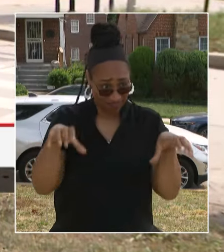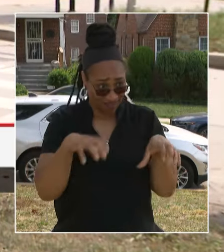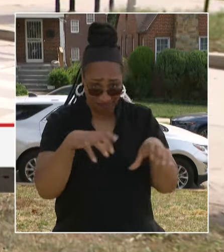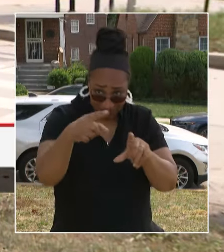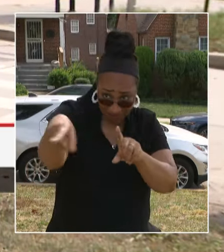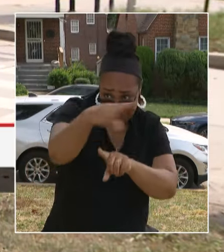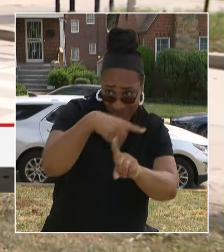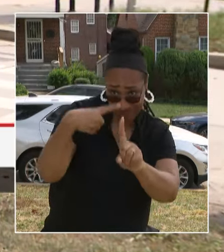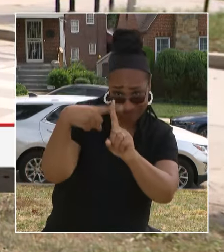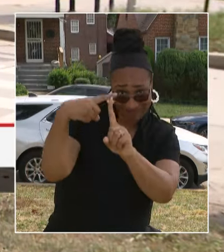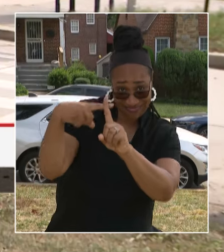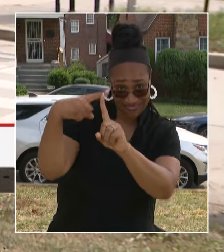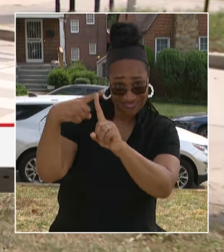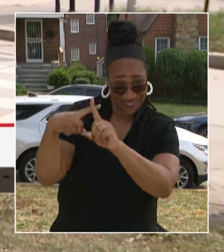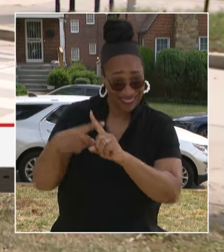DC?